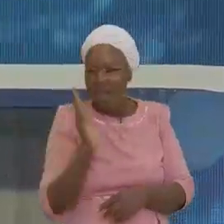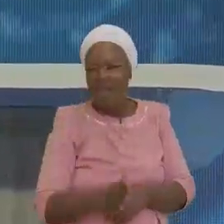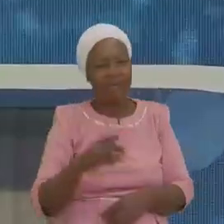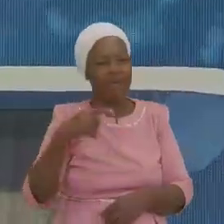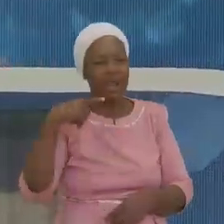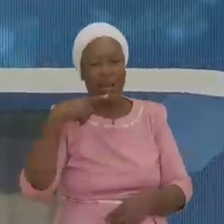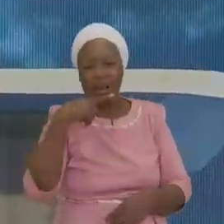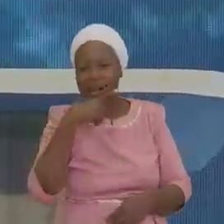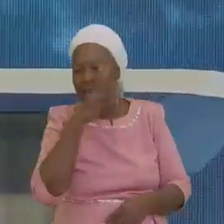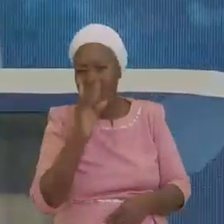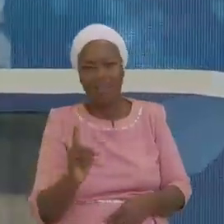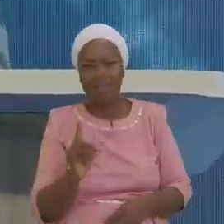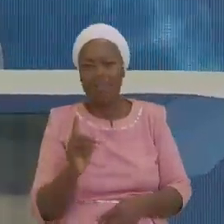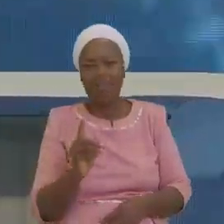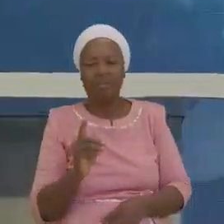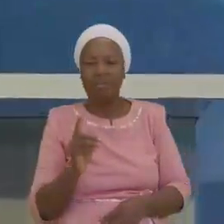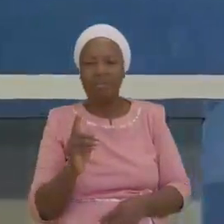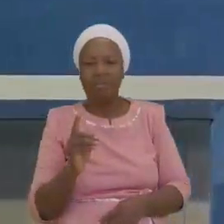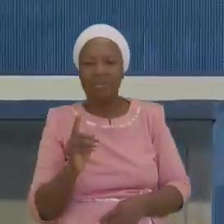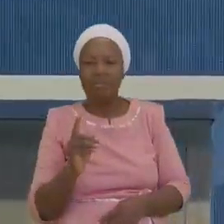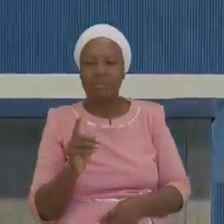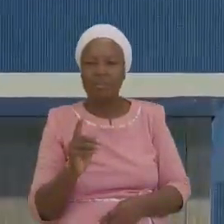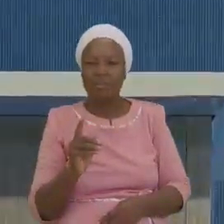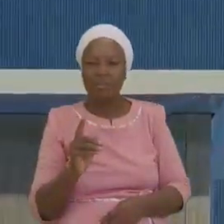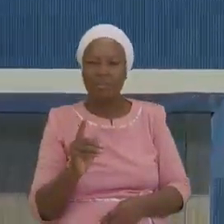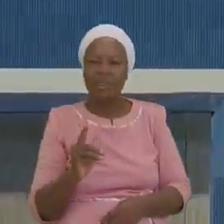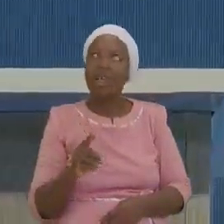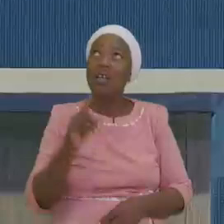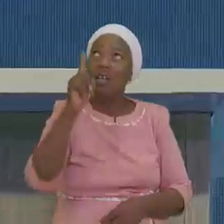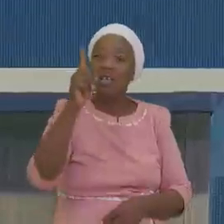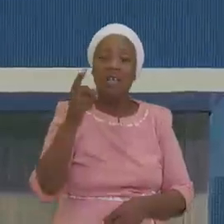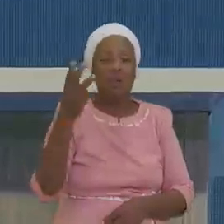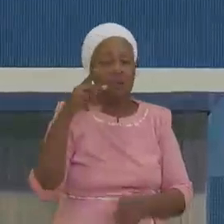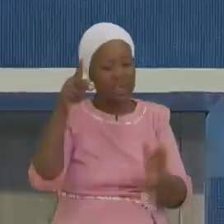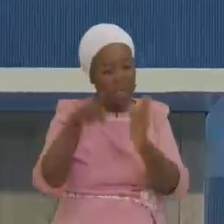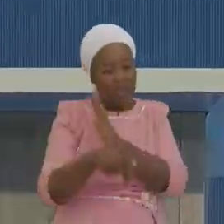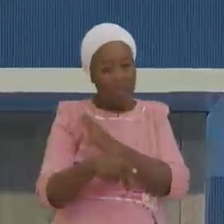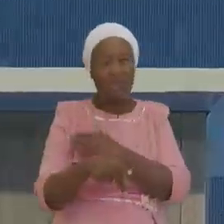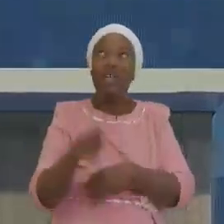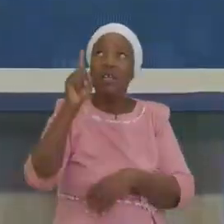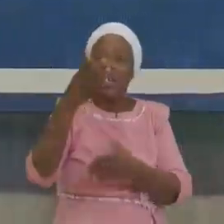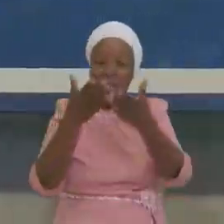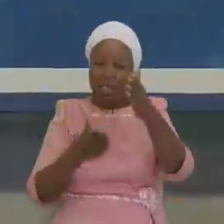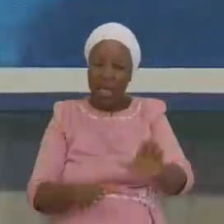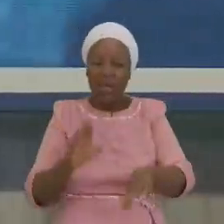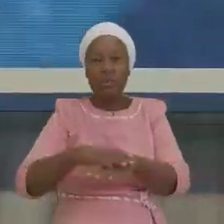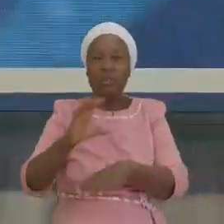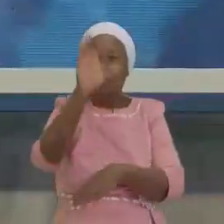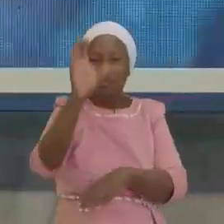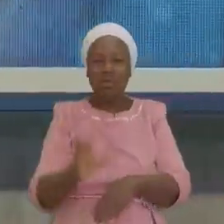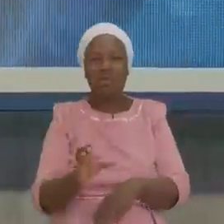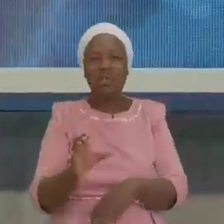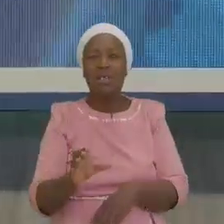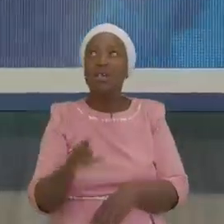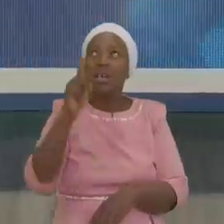lied. He was killed. He died on the cross. He was